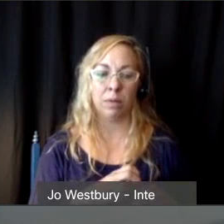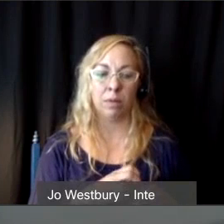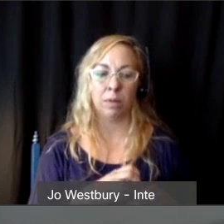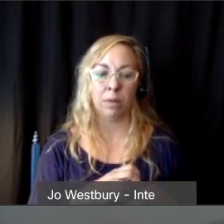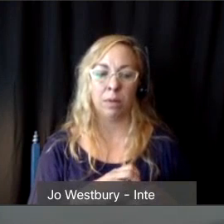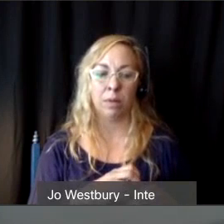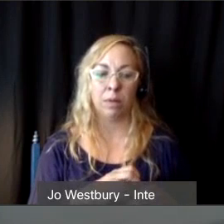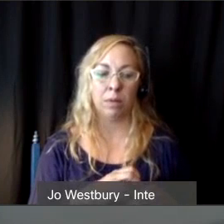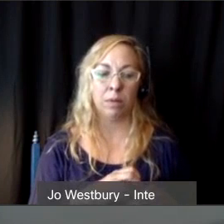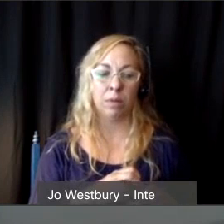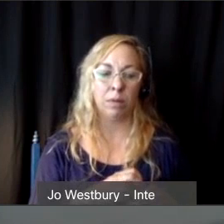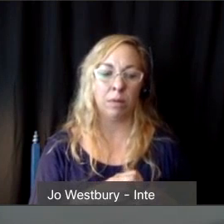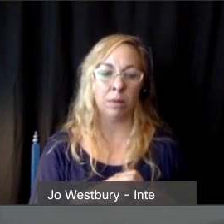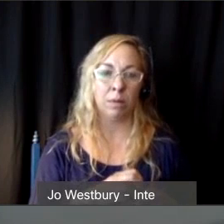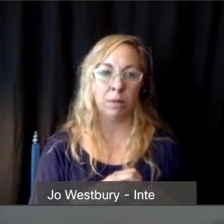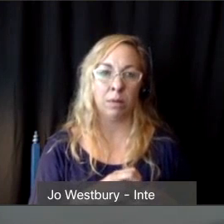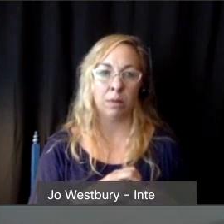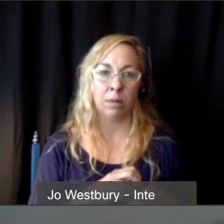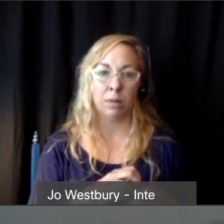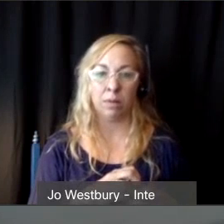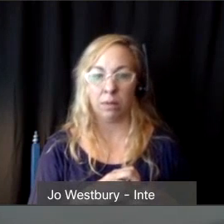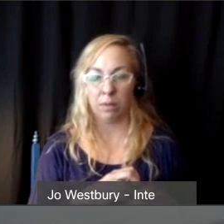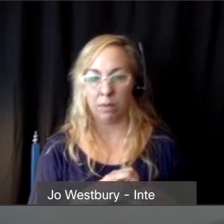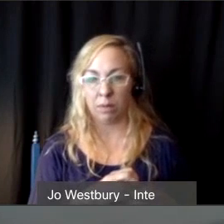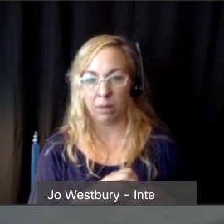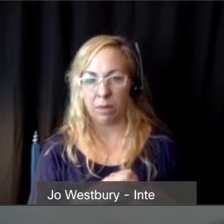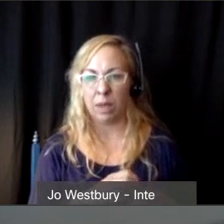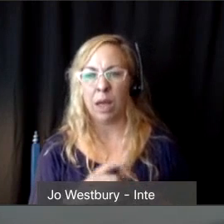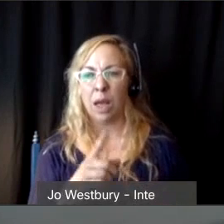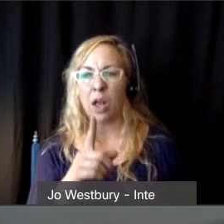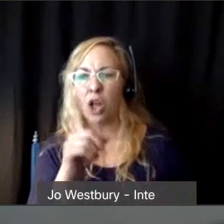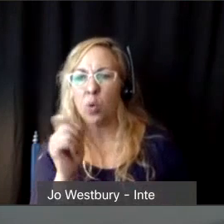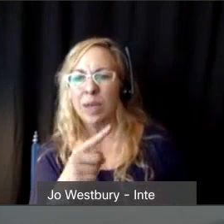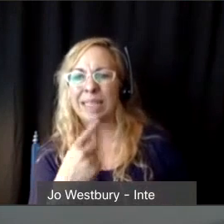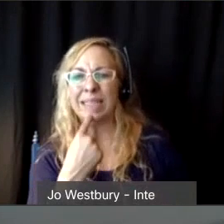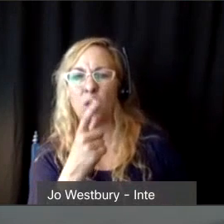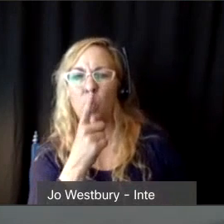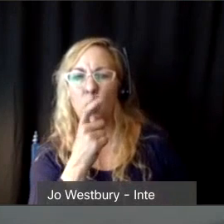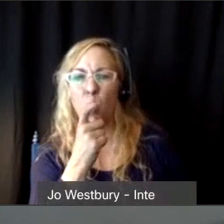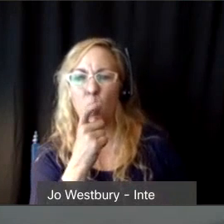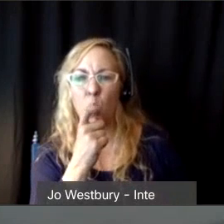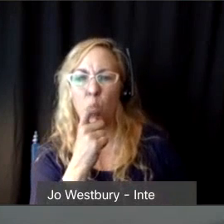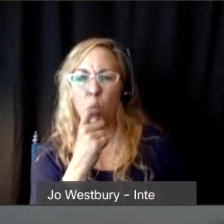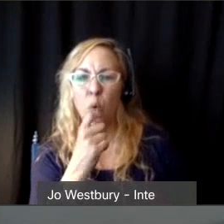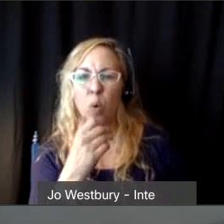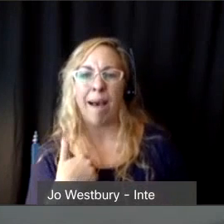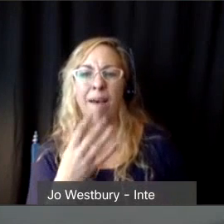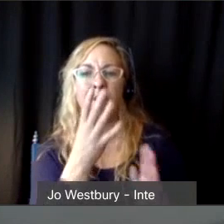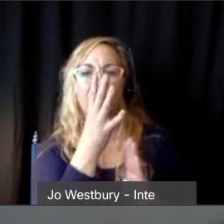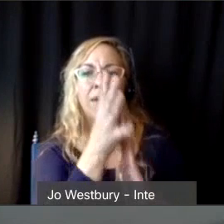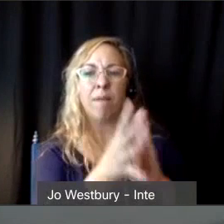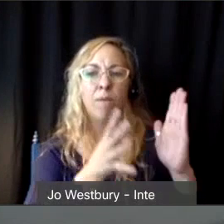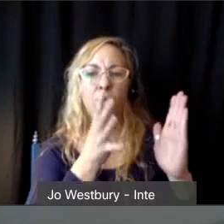So Chanel, there's a question. It says, who has the 4-hour required assessment required for AT?